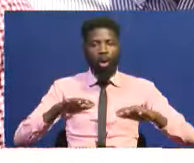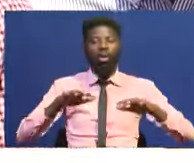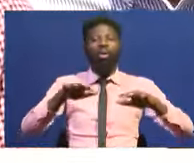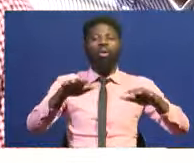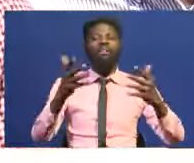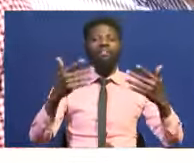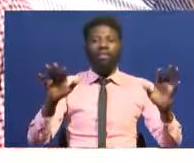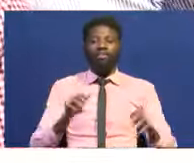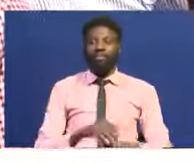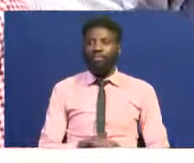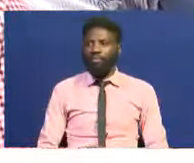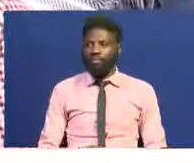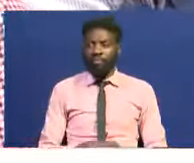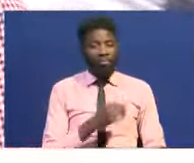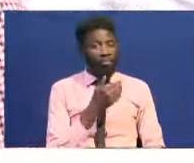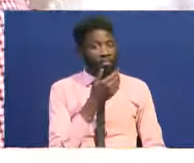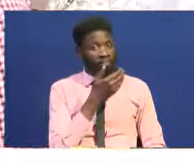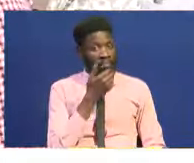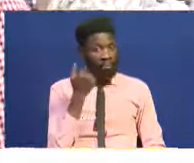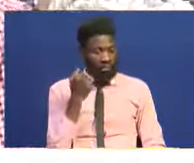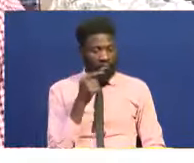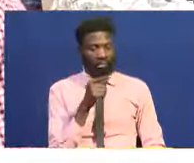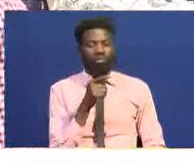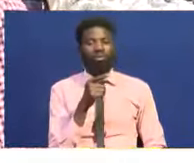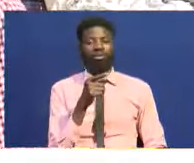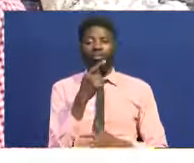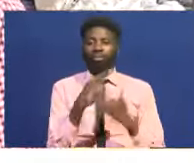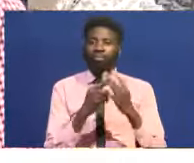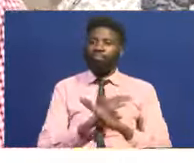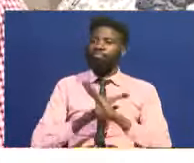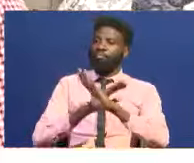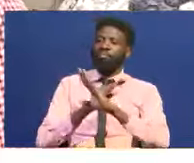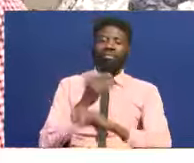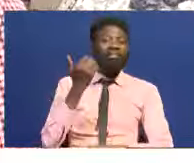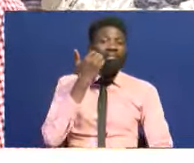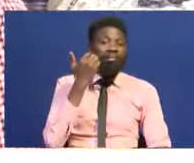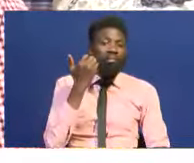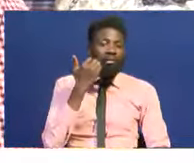than preventing it using a mosquito net or using the simple methods that includes